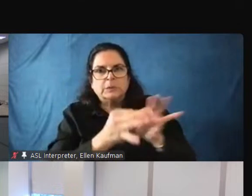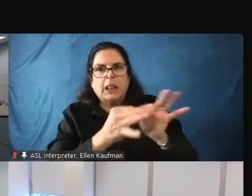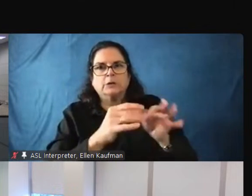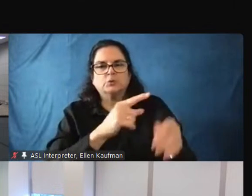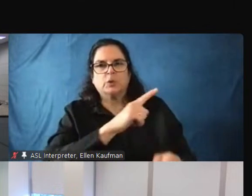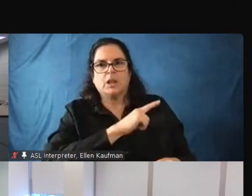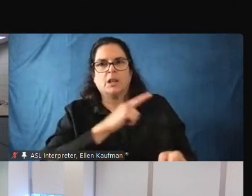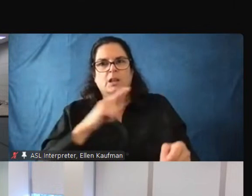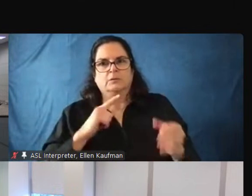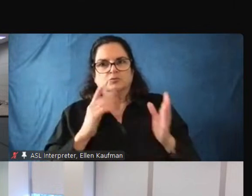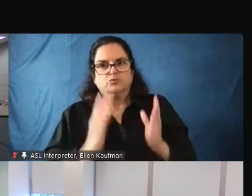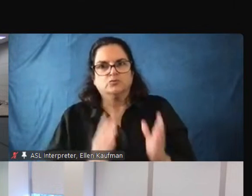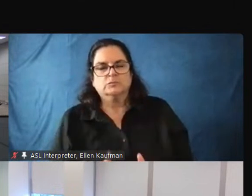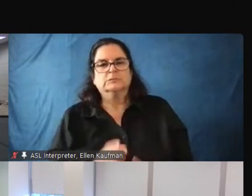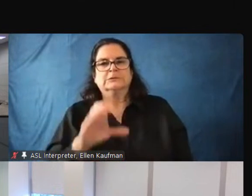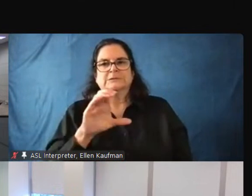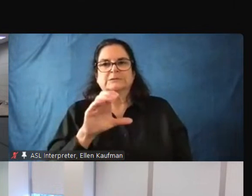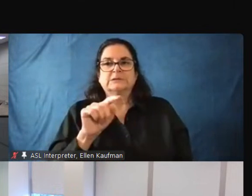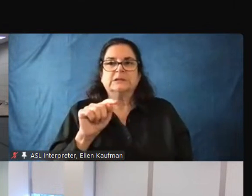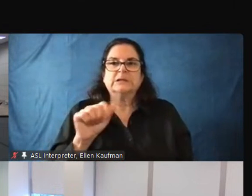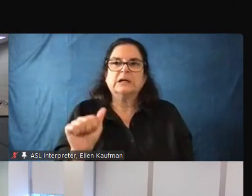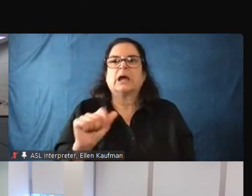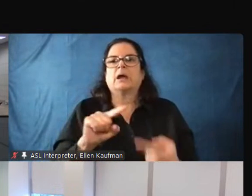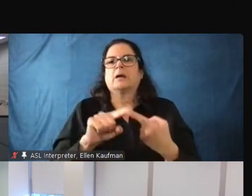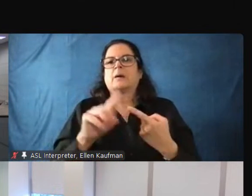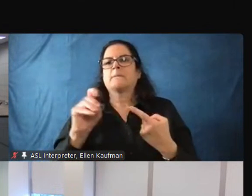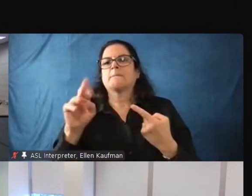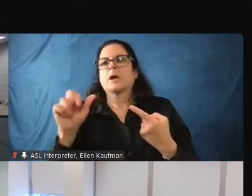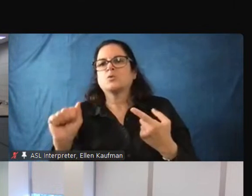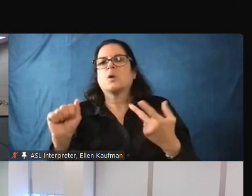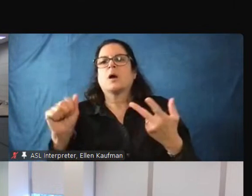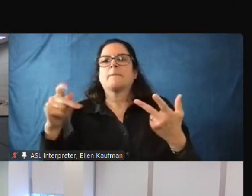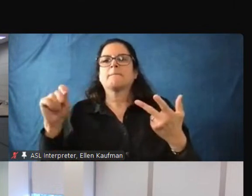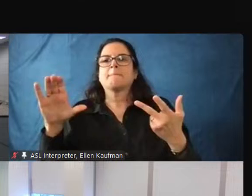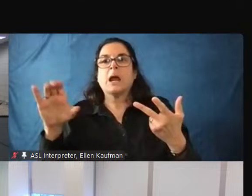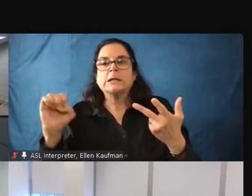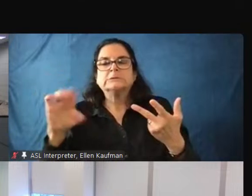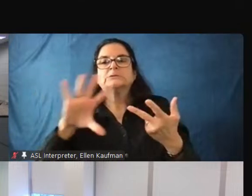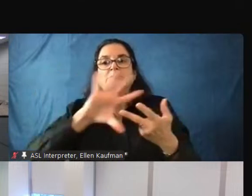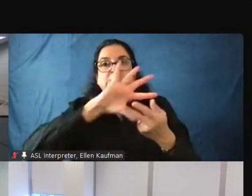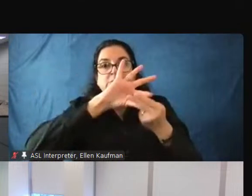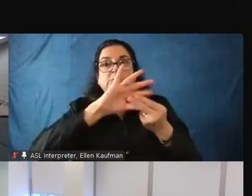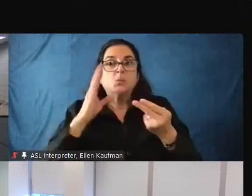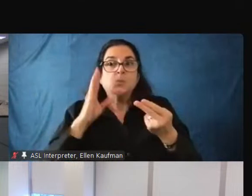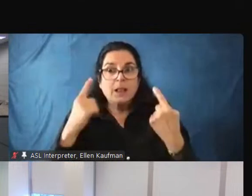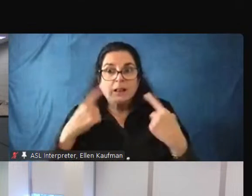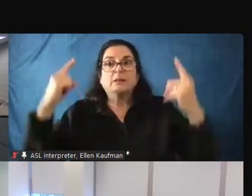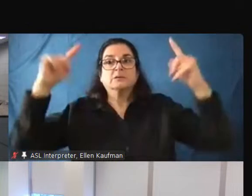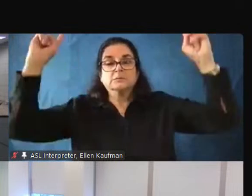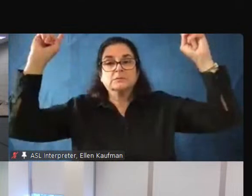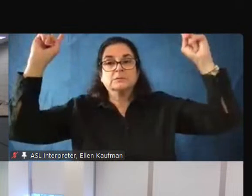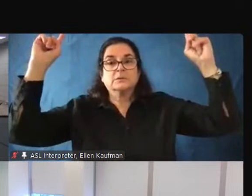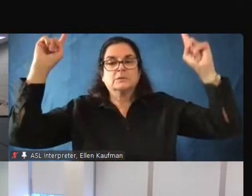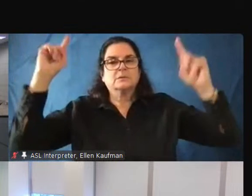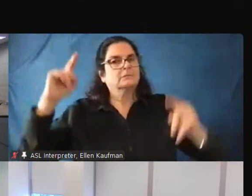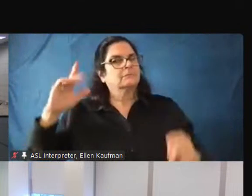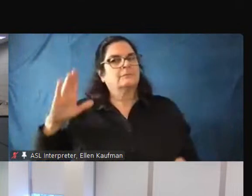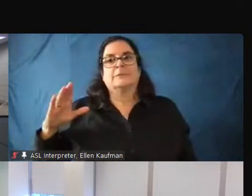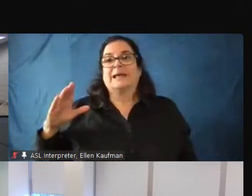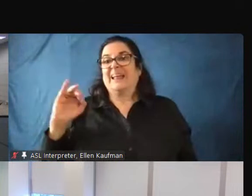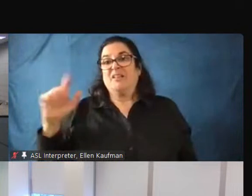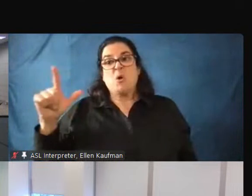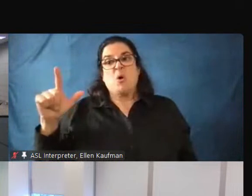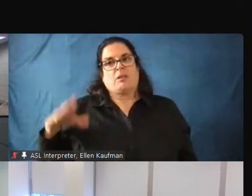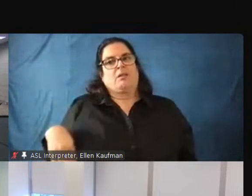CTA, Metra, PACE, all of us will flourish. That is not an environment that we've ever had in Illinois. Certainly